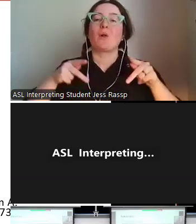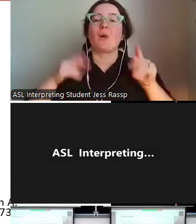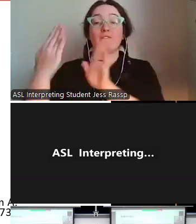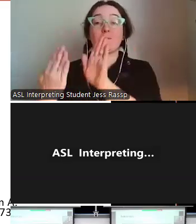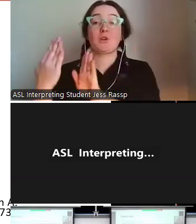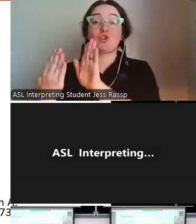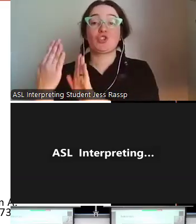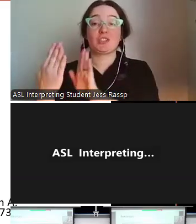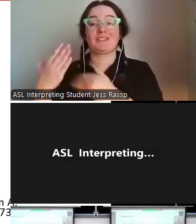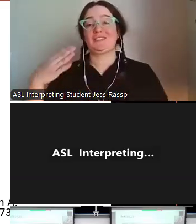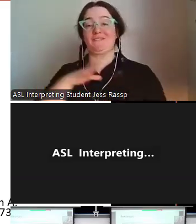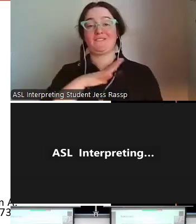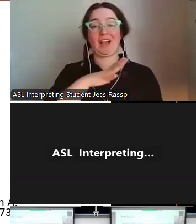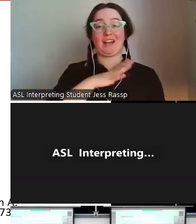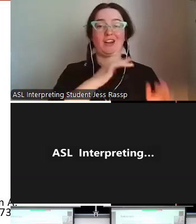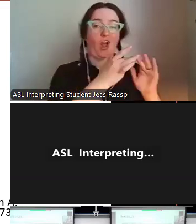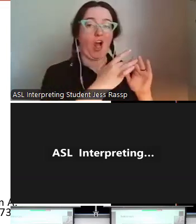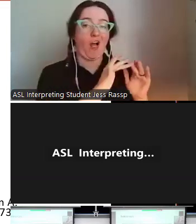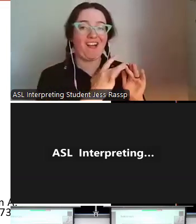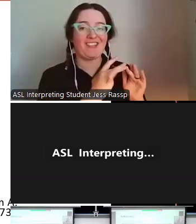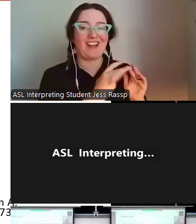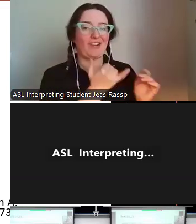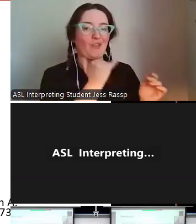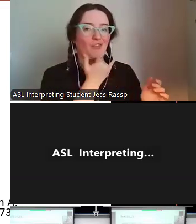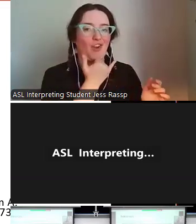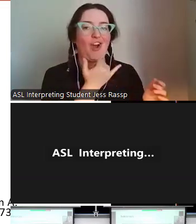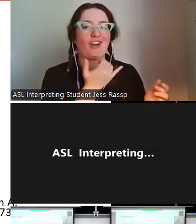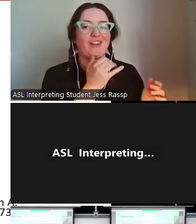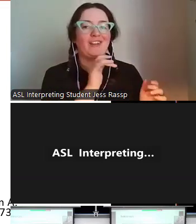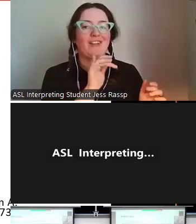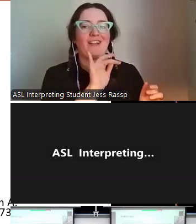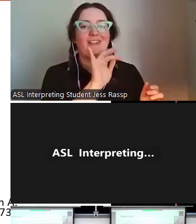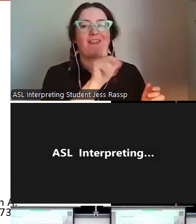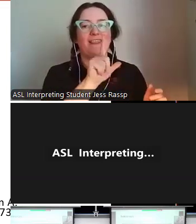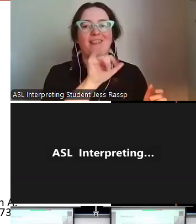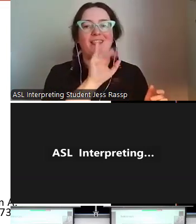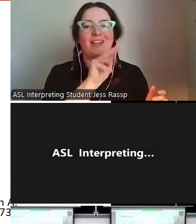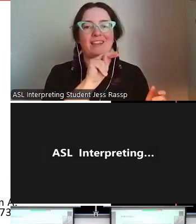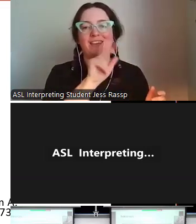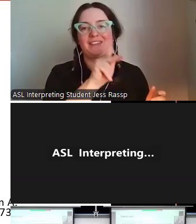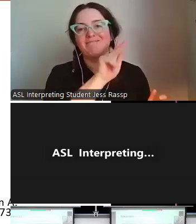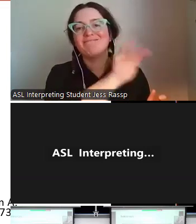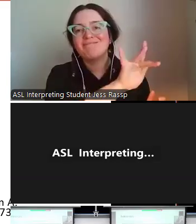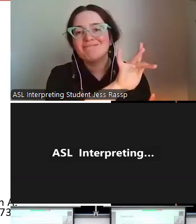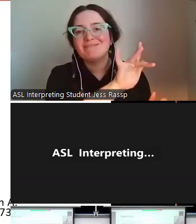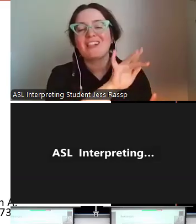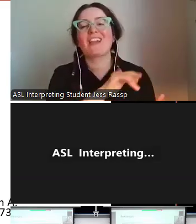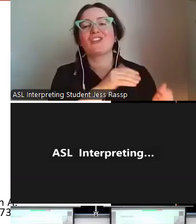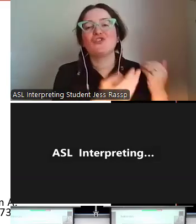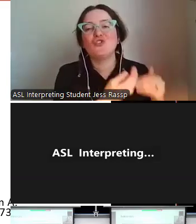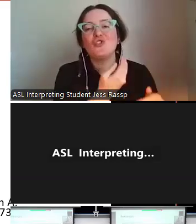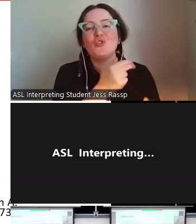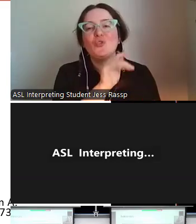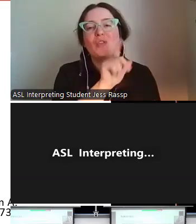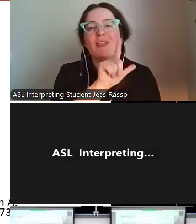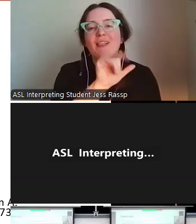have the link from last semester. So if you submitted the survey, please click on the updated link. And if you